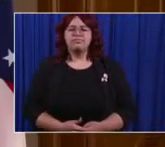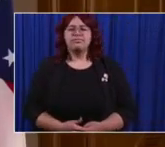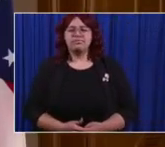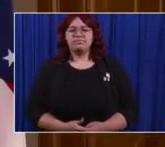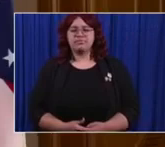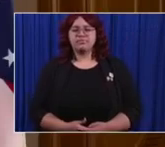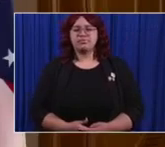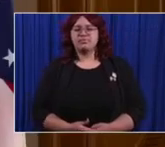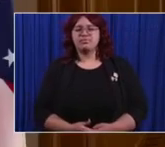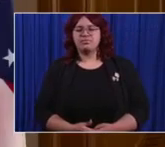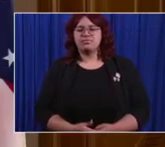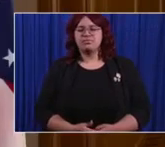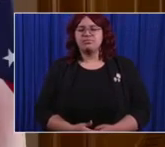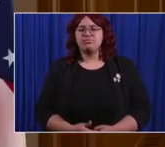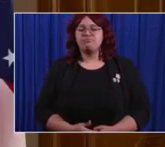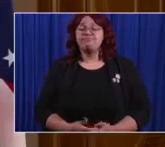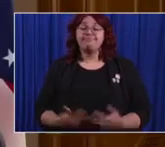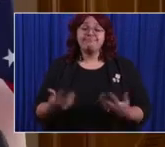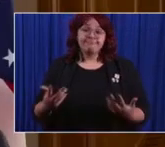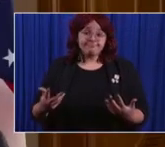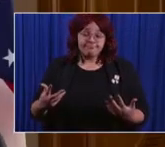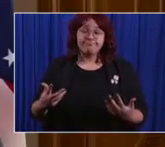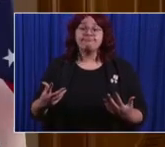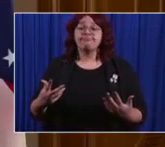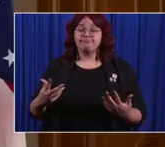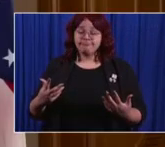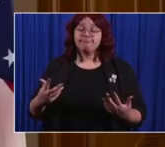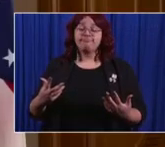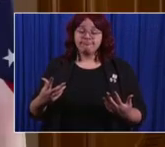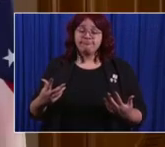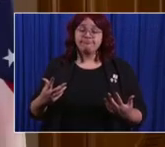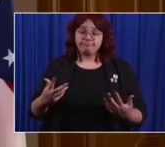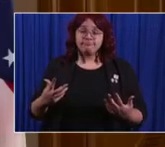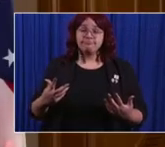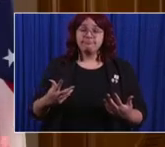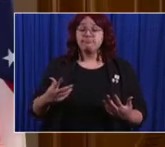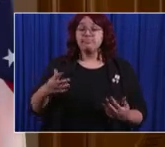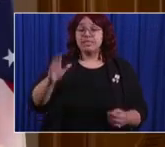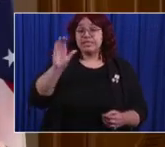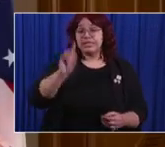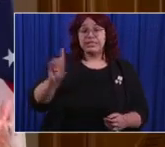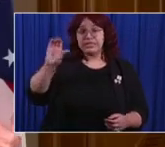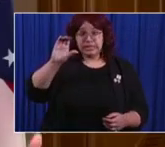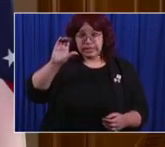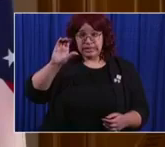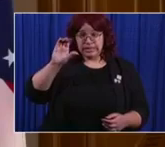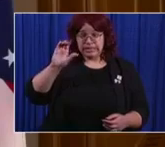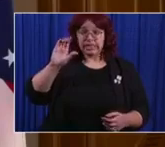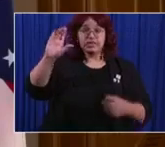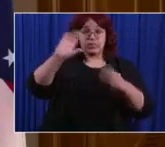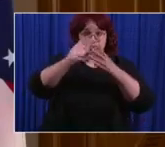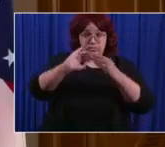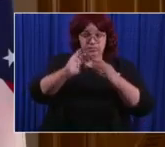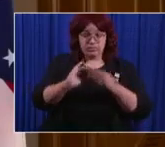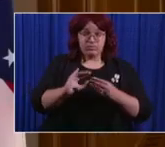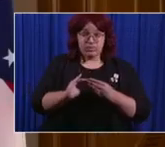the challenges of their order or their clarification when the CDC came out is